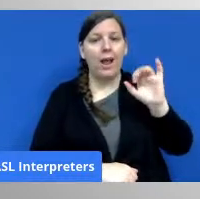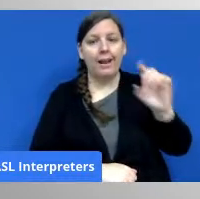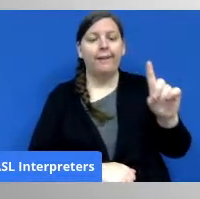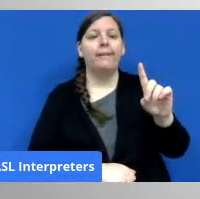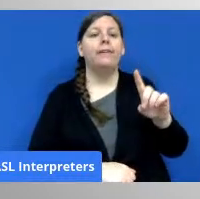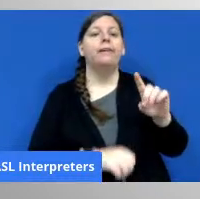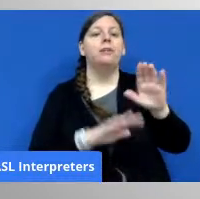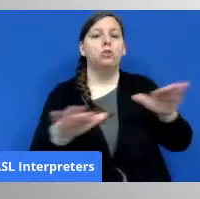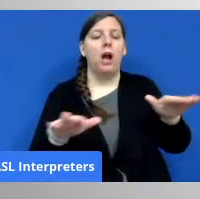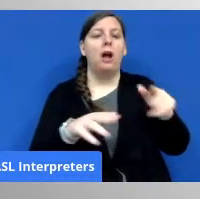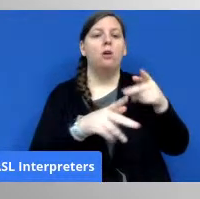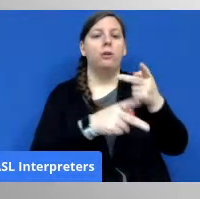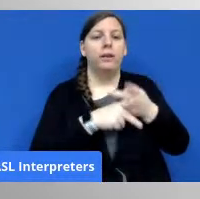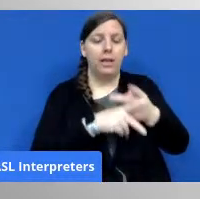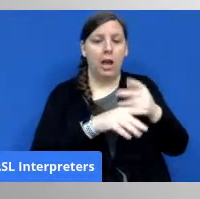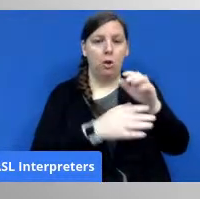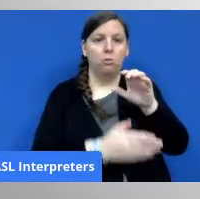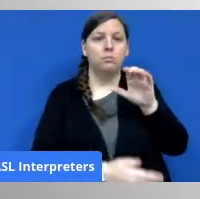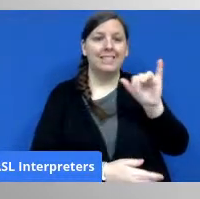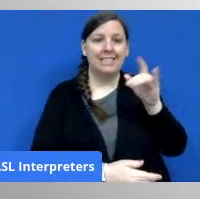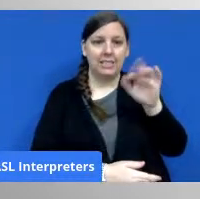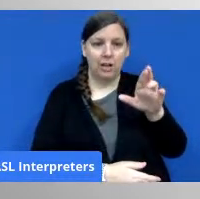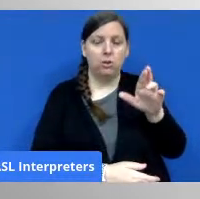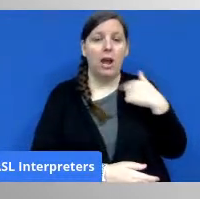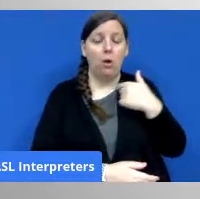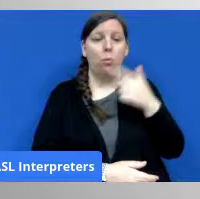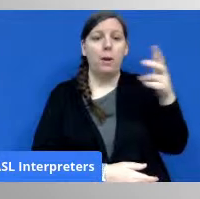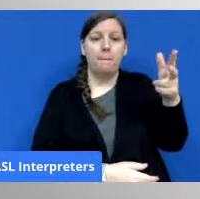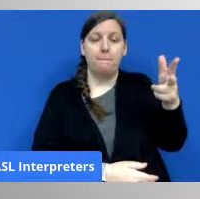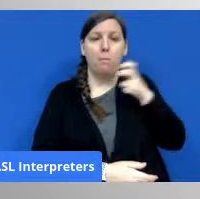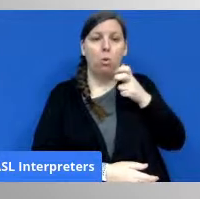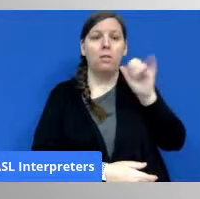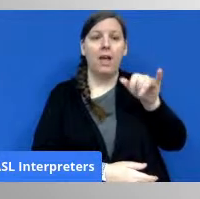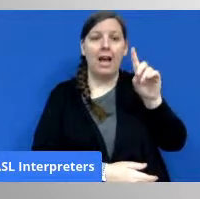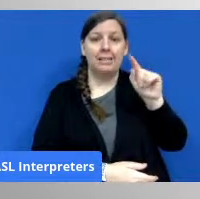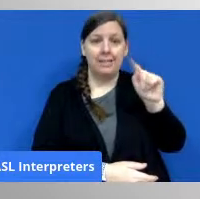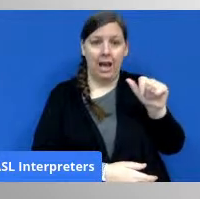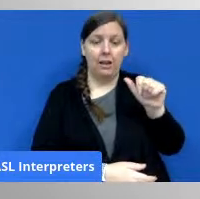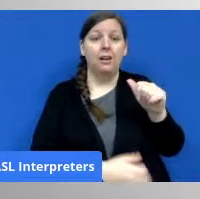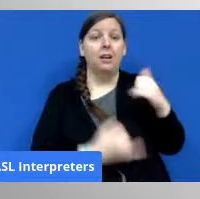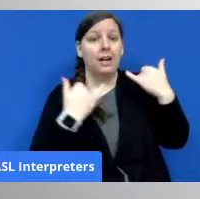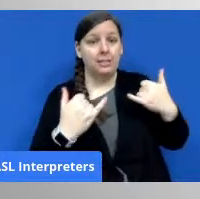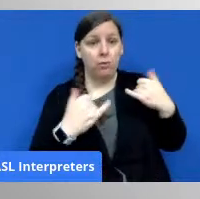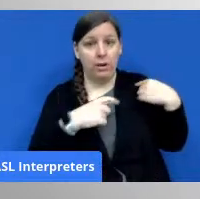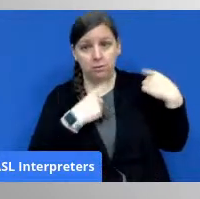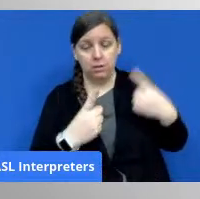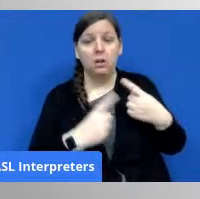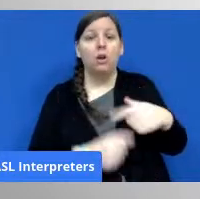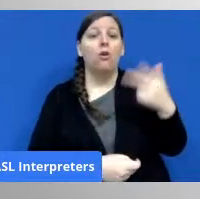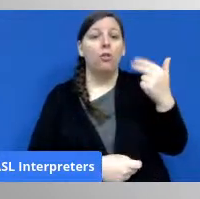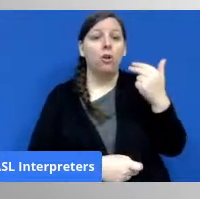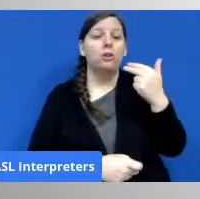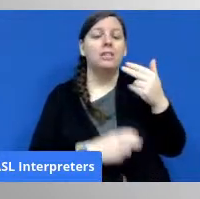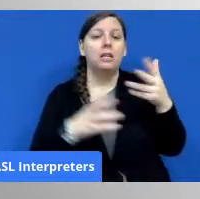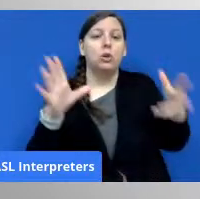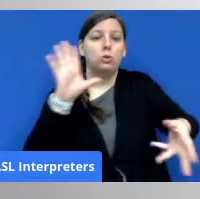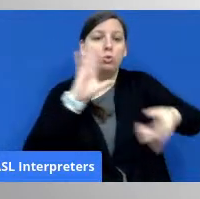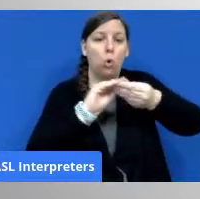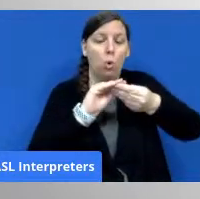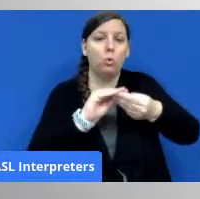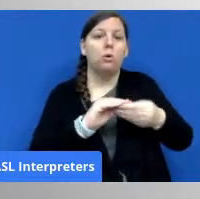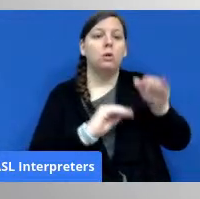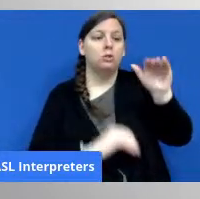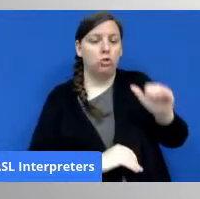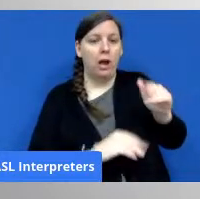data from DeKalb today. As of right now, there are 13 total child care centers in